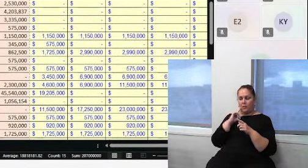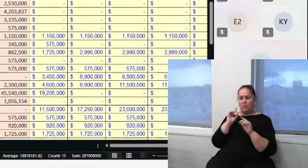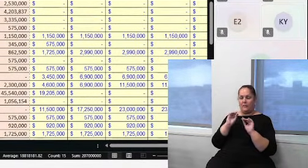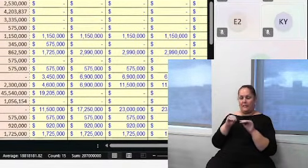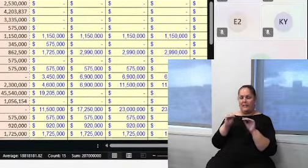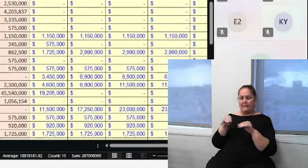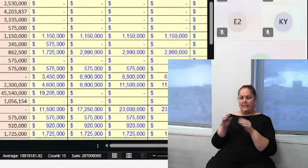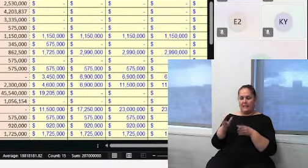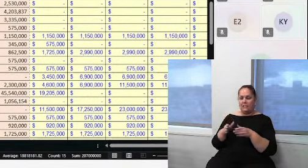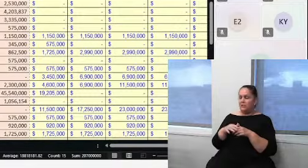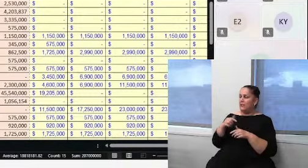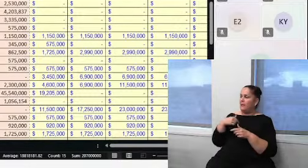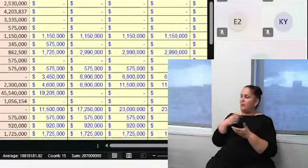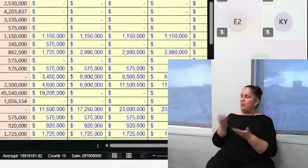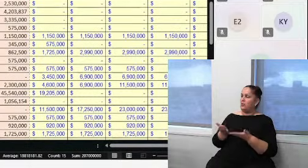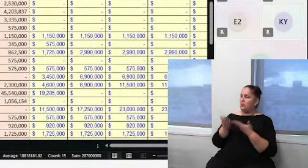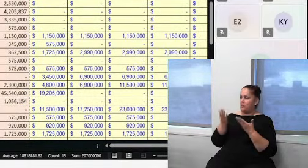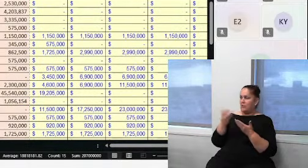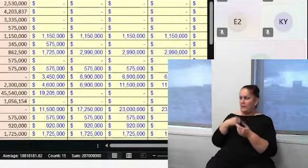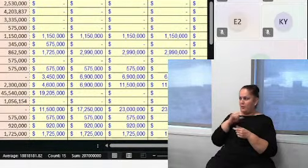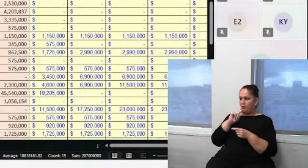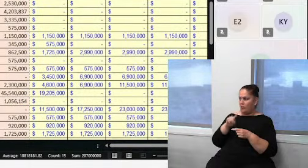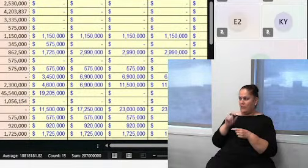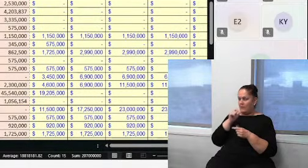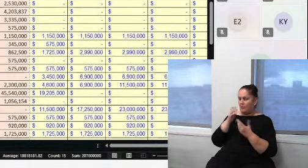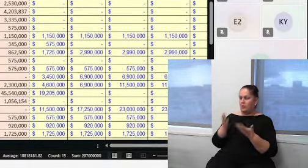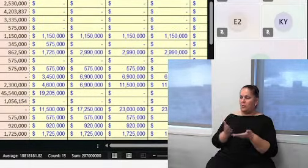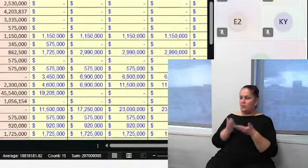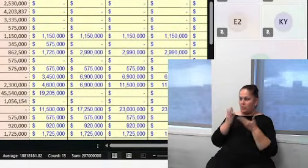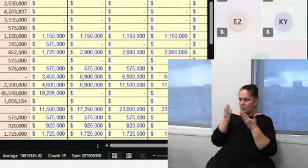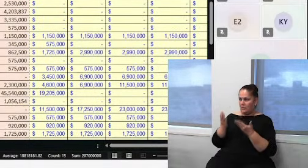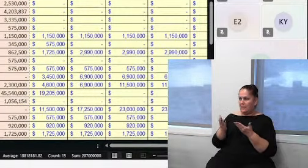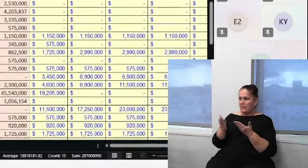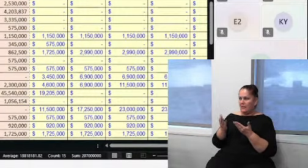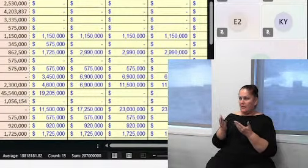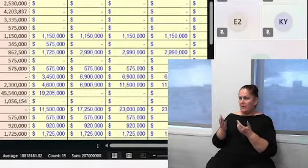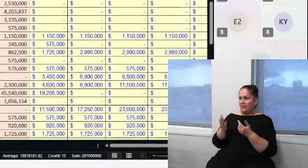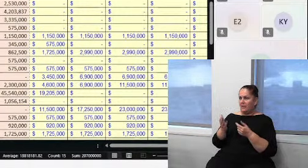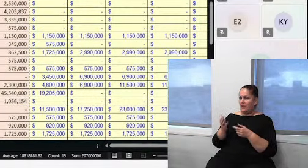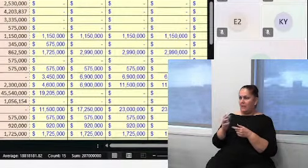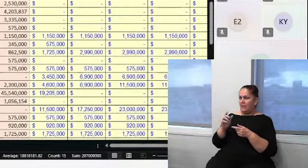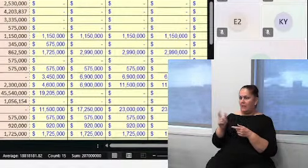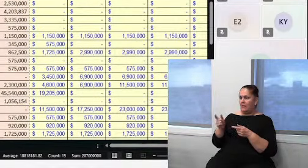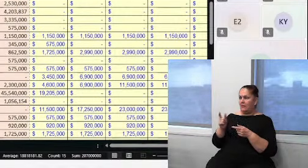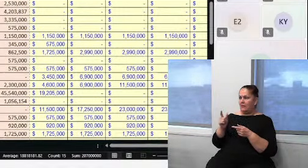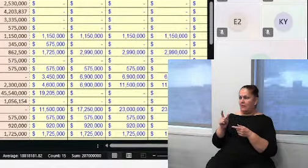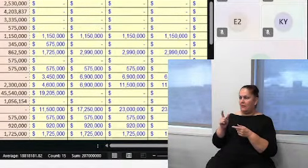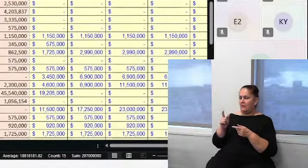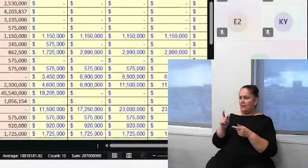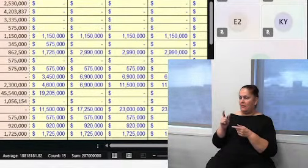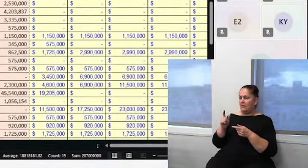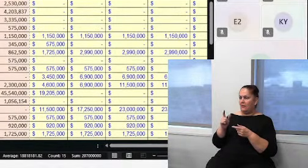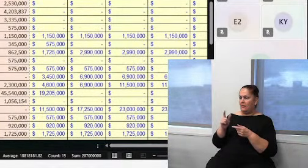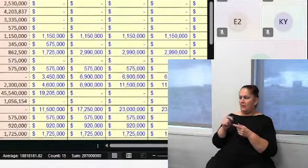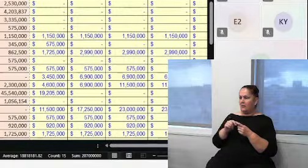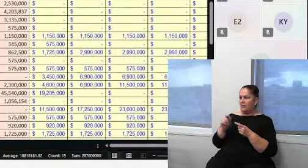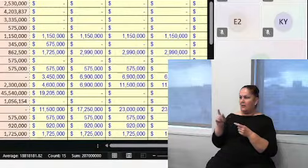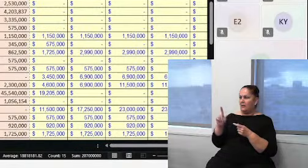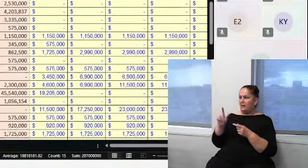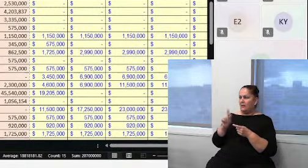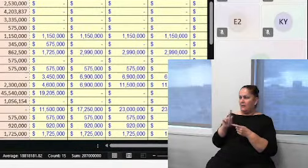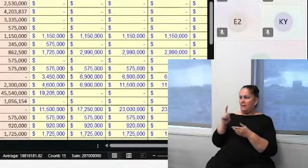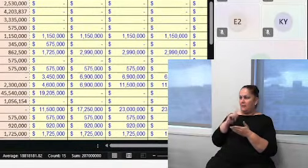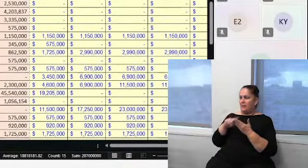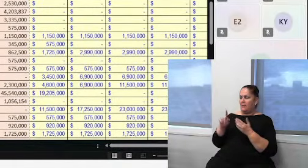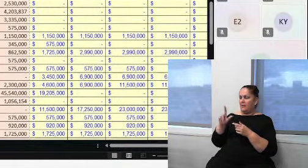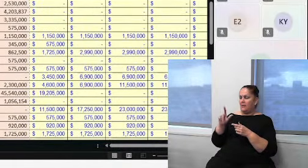as a result of these installations. I'm going to suggest, and I'm not going to order this, I'm going to suggest that Luma ask Mr. Figueroa, the